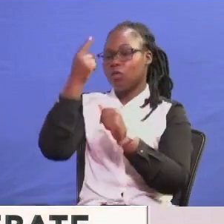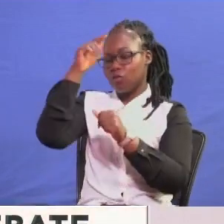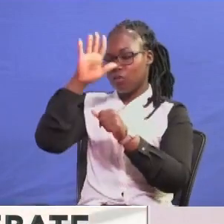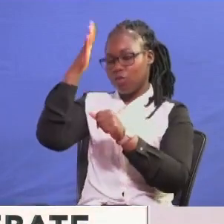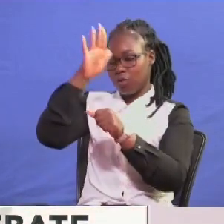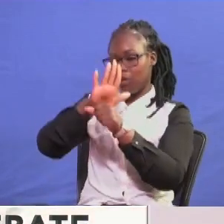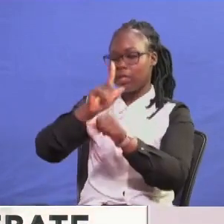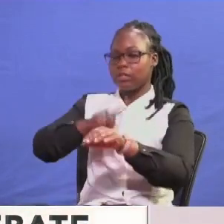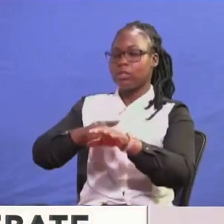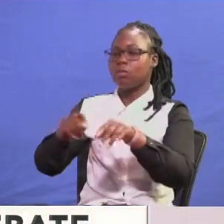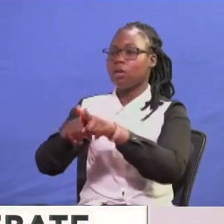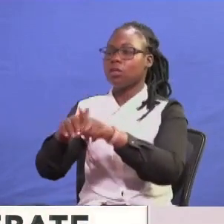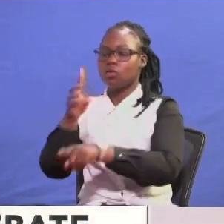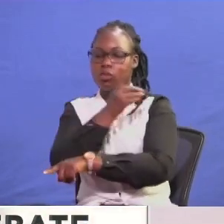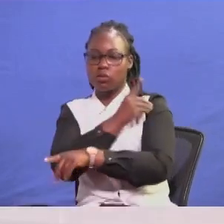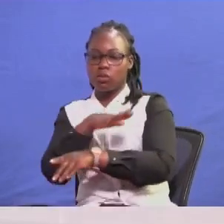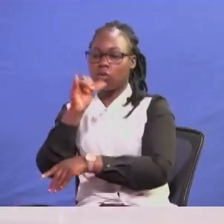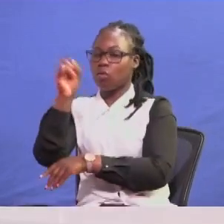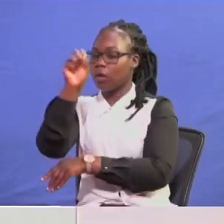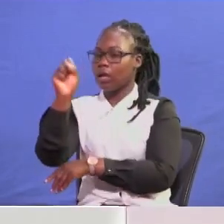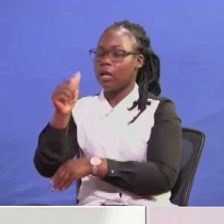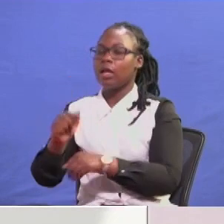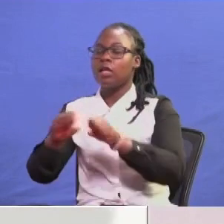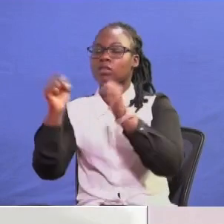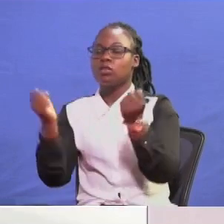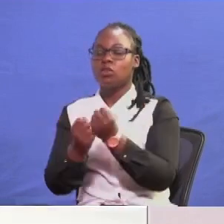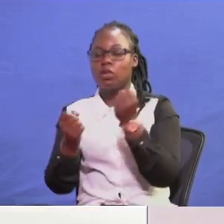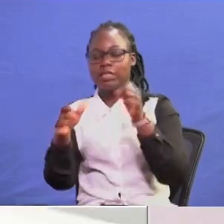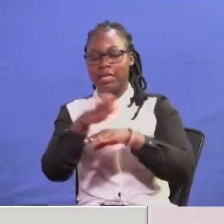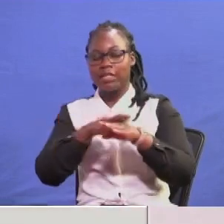Dr. Kweyu Isaac, social scientist and policy maker, asante sana for making time.